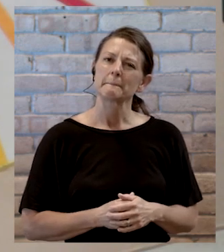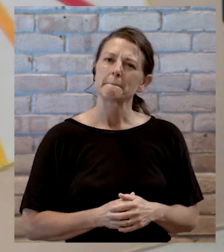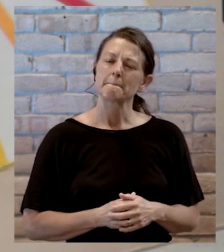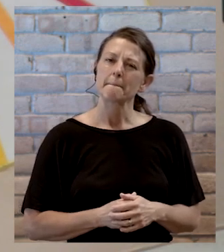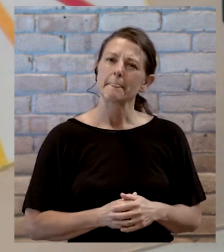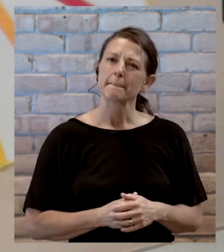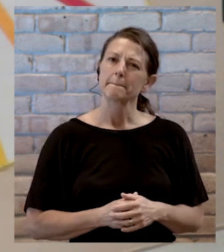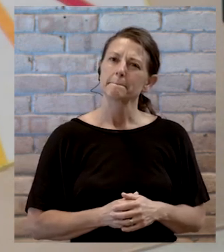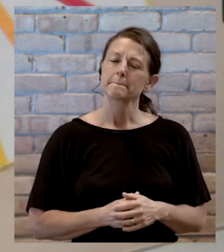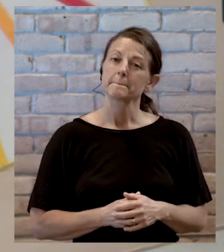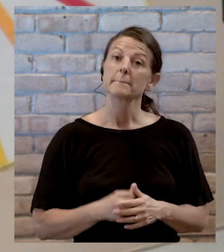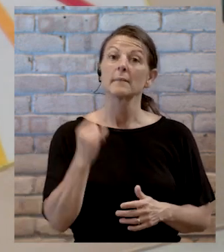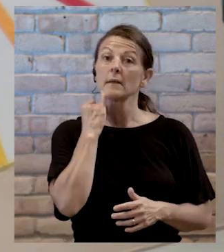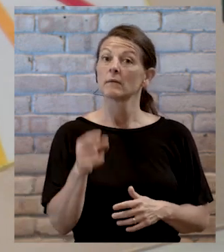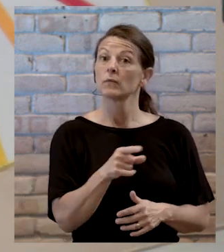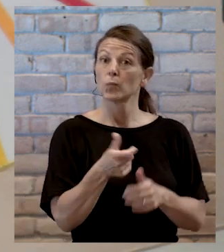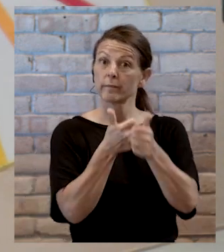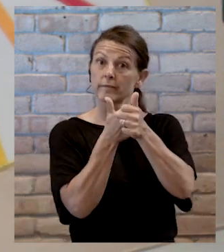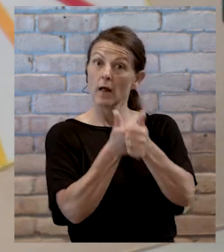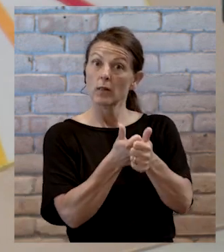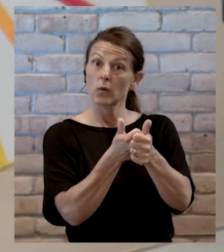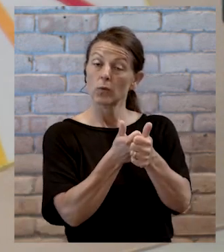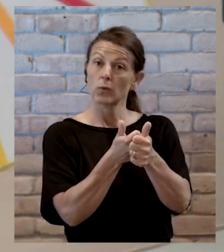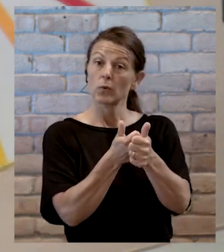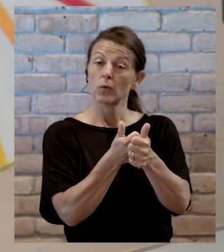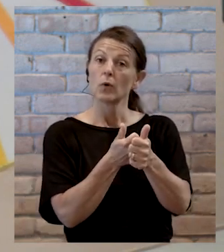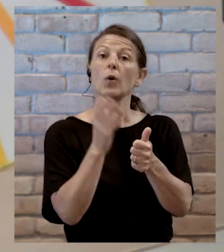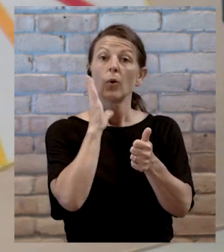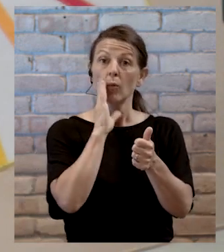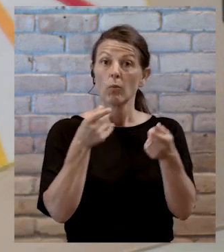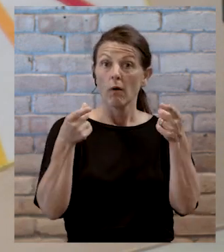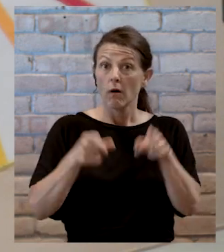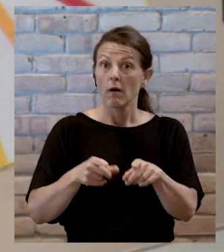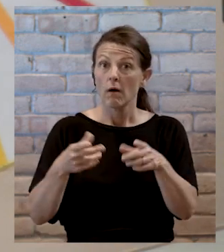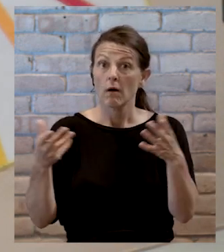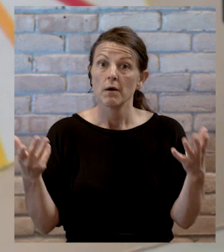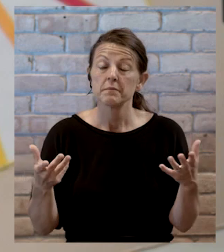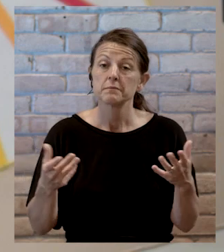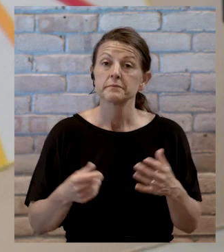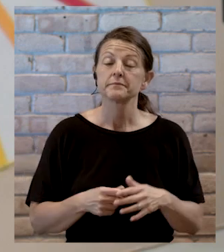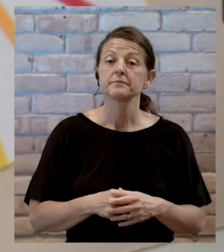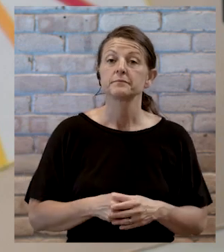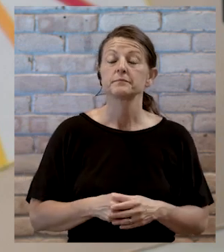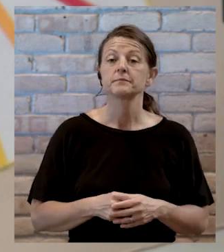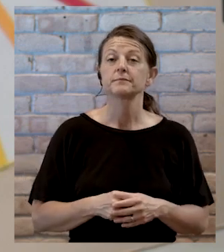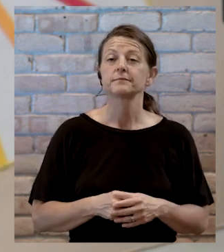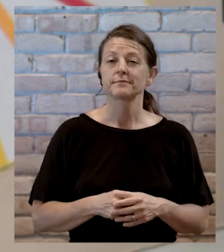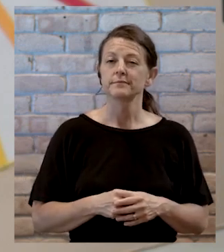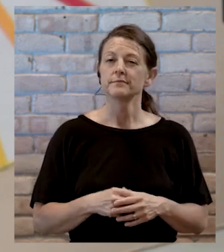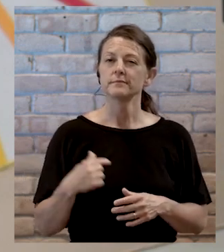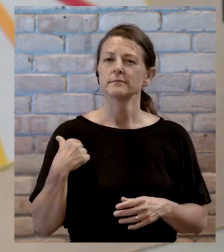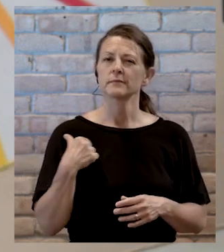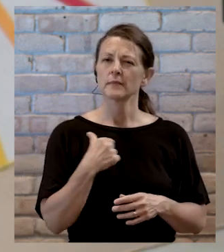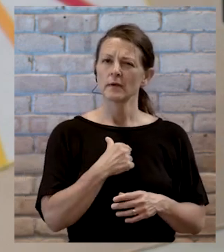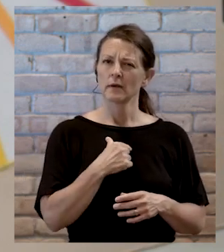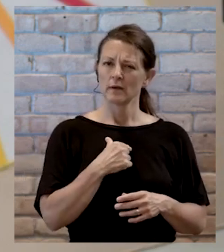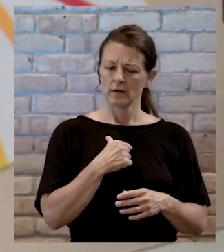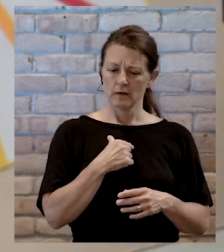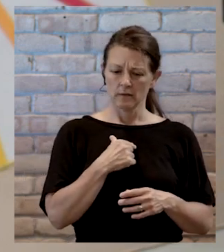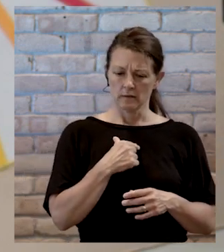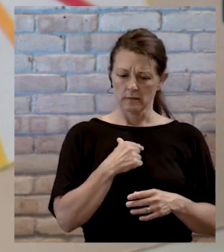And here's what's going to happen. As we follow Jesus, we're going to look at our lives,